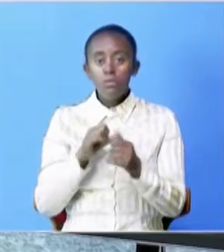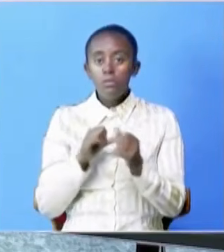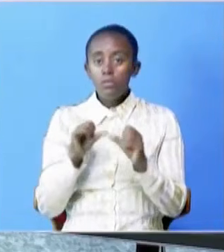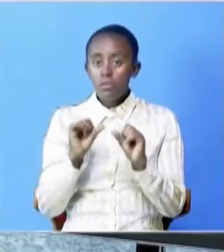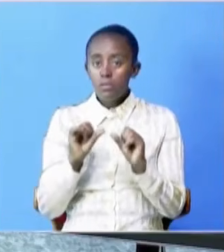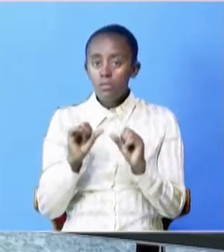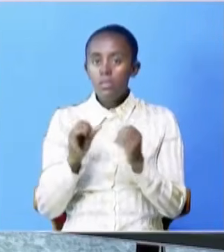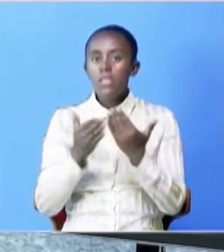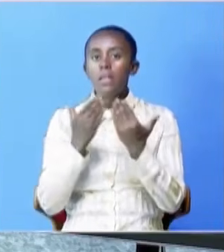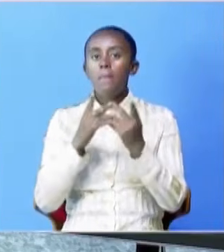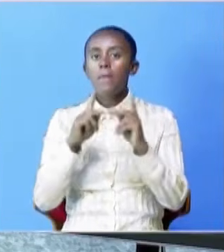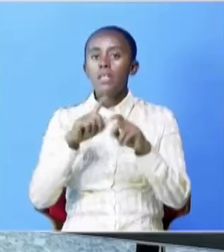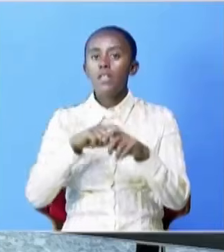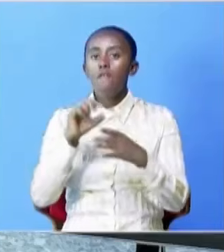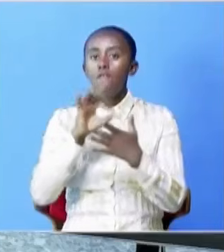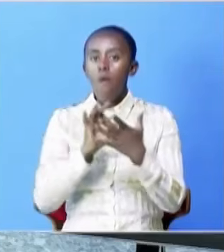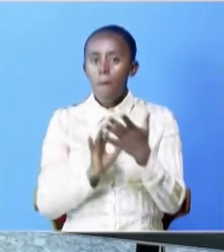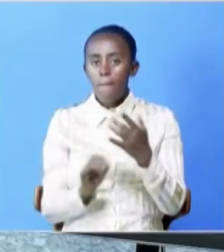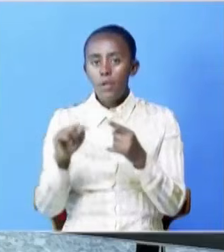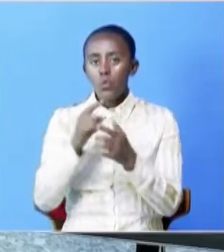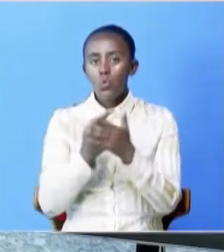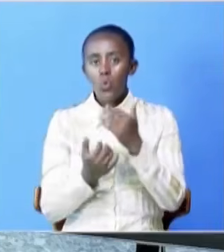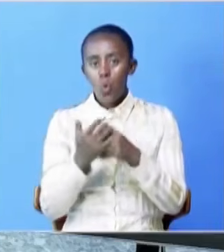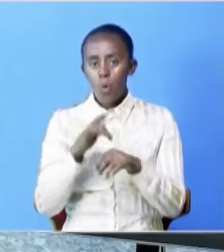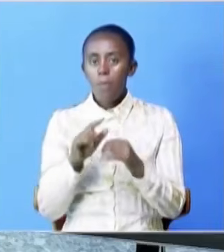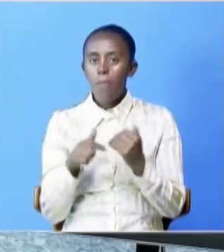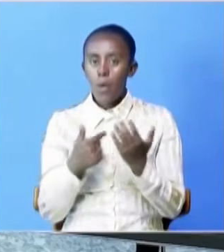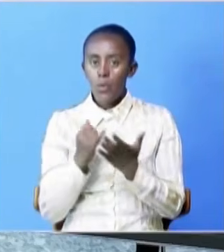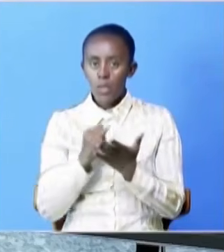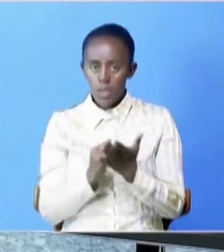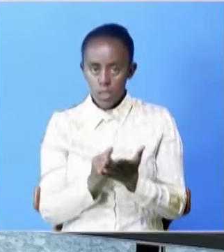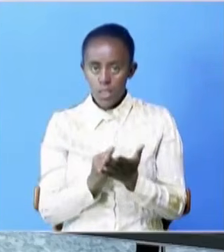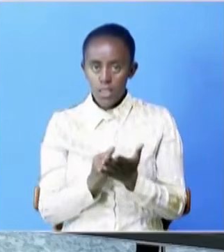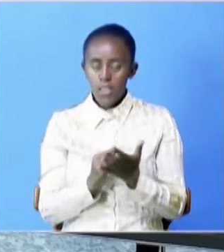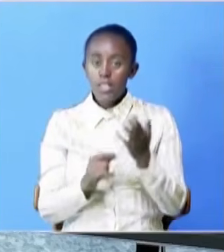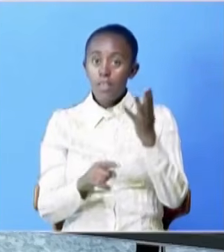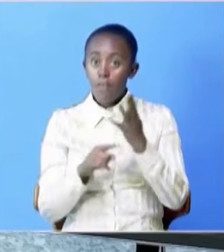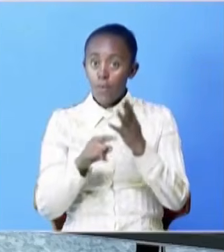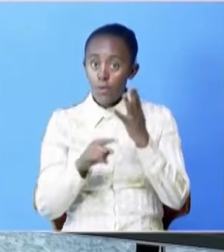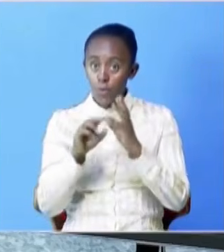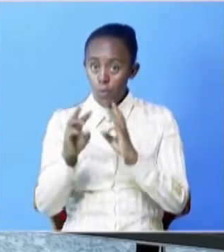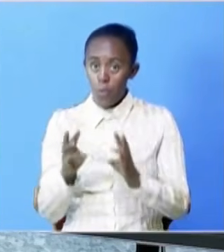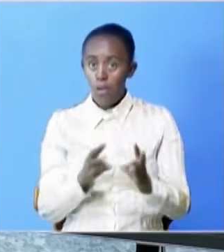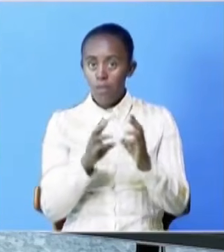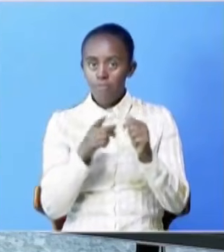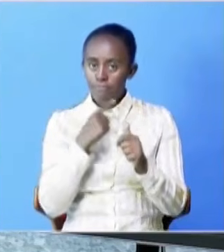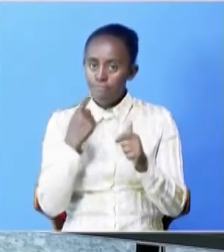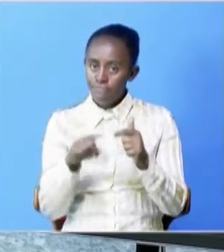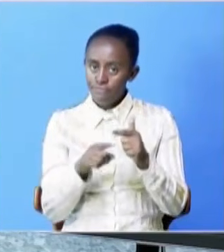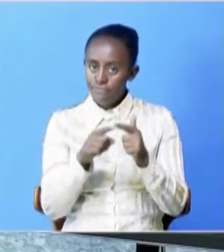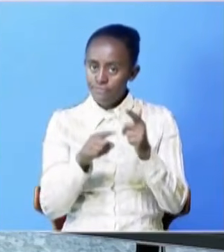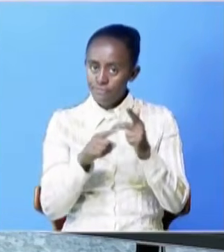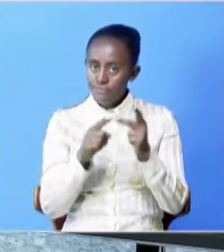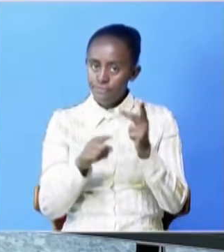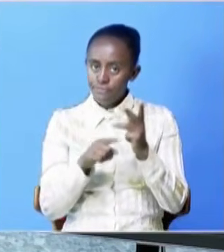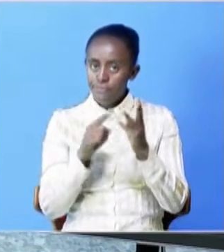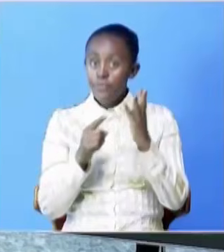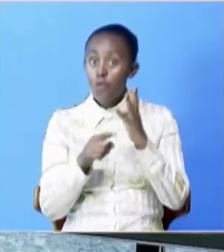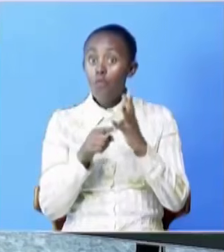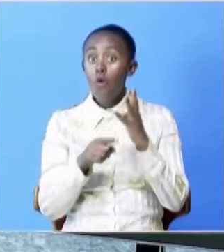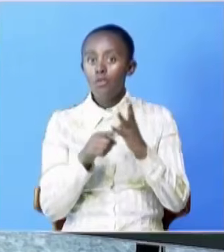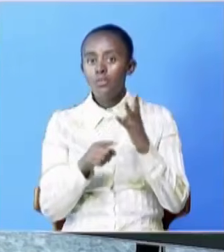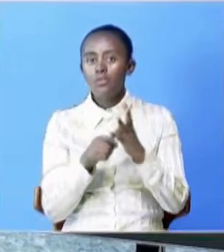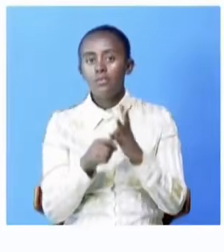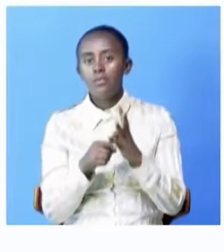use the simple present form to talk about it. And the fourth way of using the simple present tense